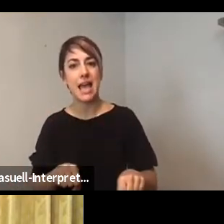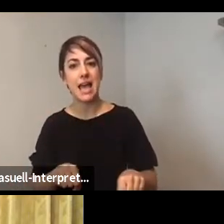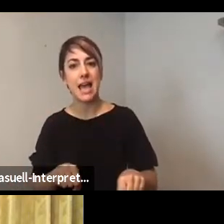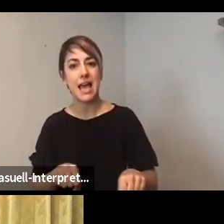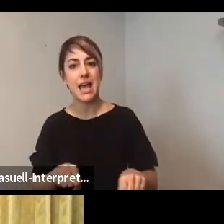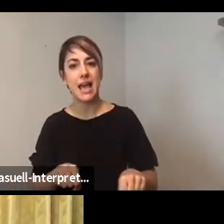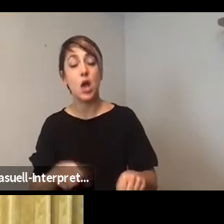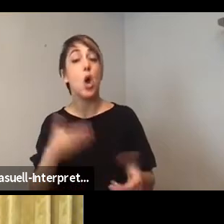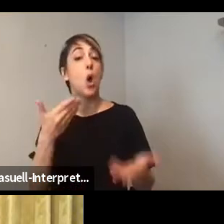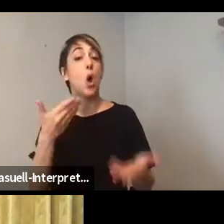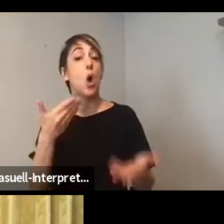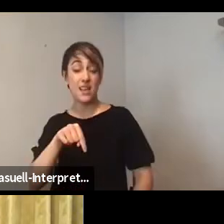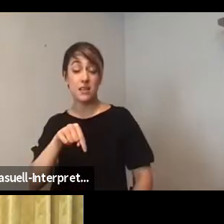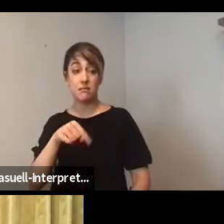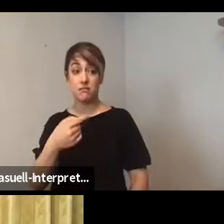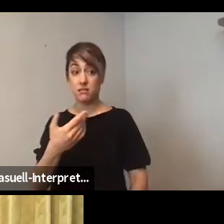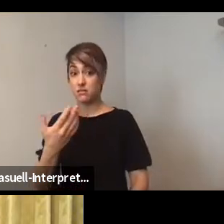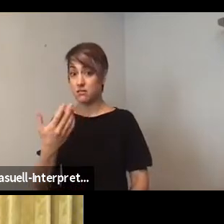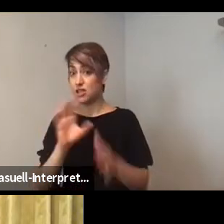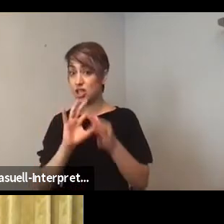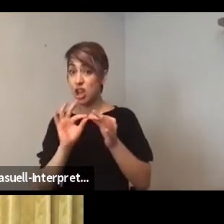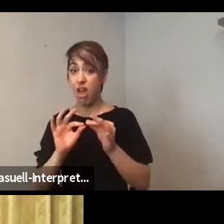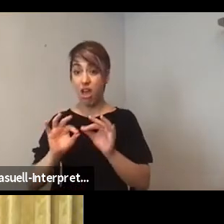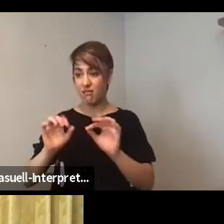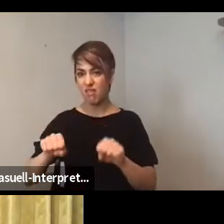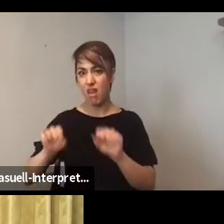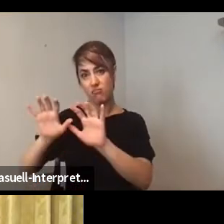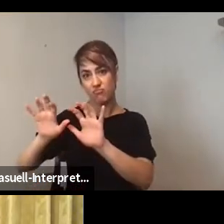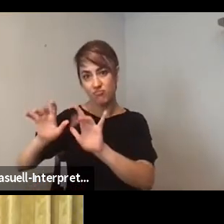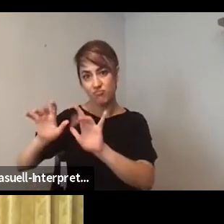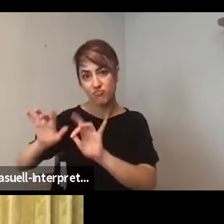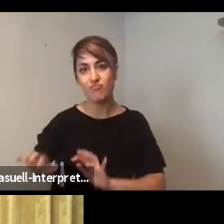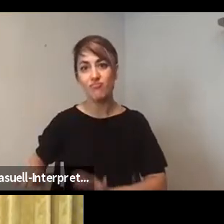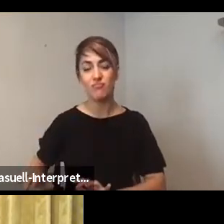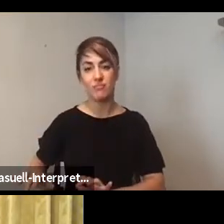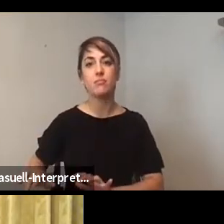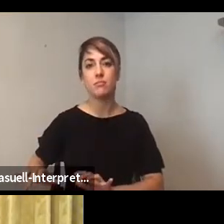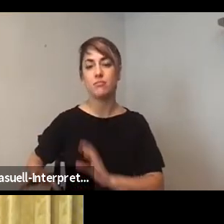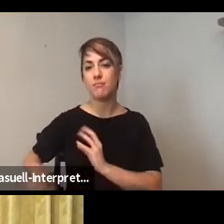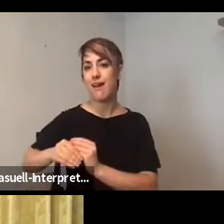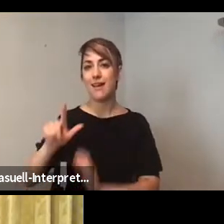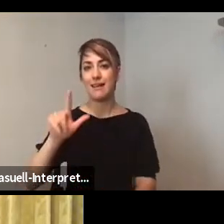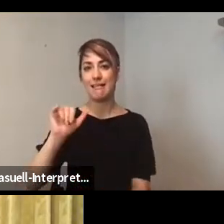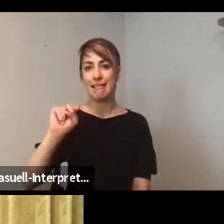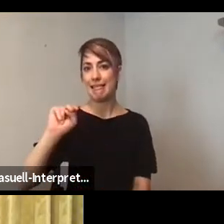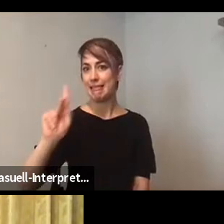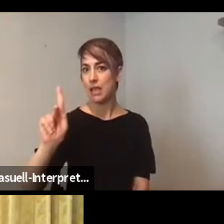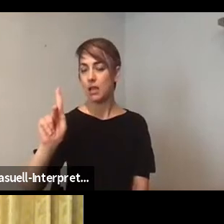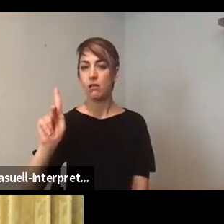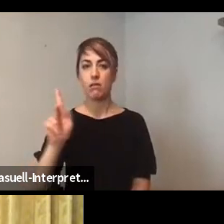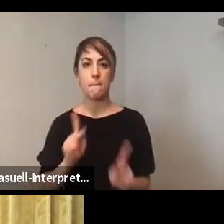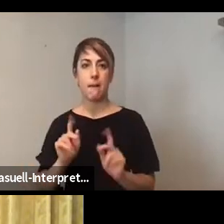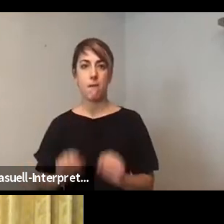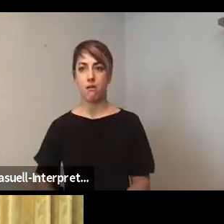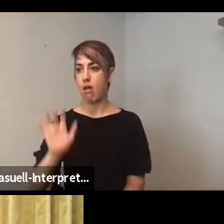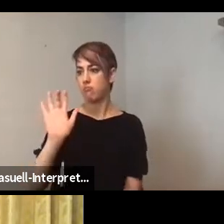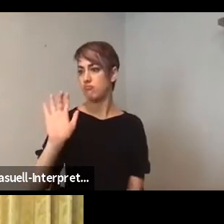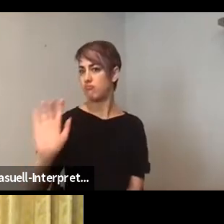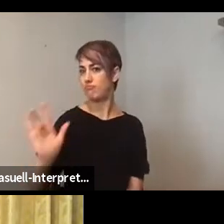of this great stuff, because they are, and super interesting to watch that or to see that. Thank